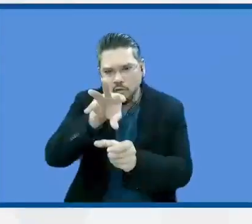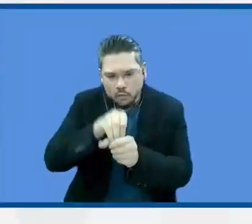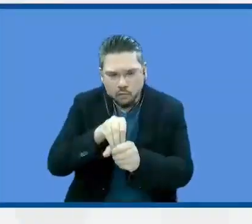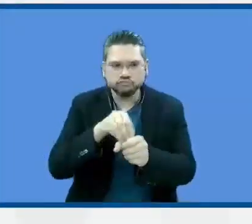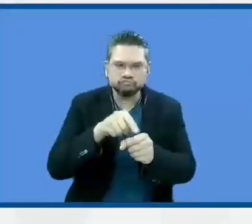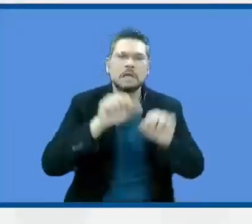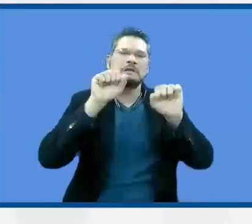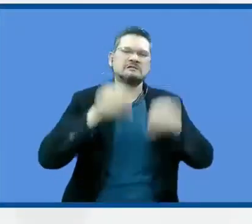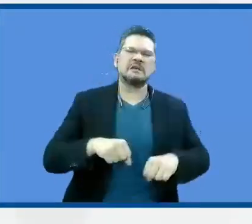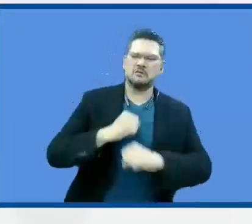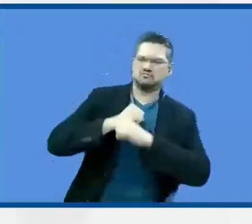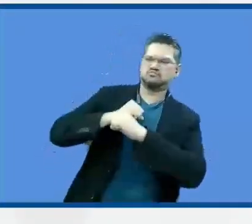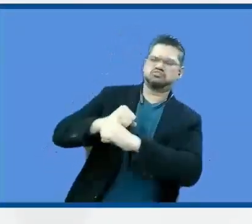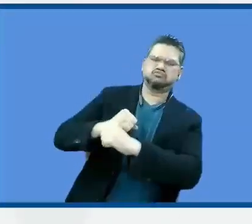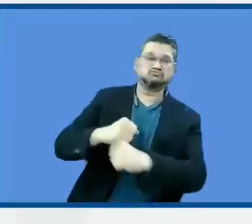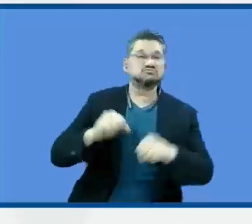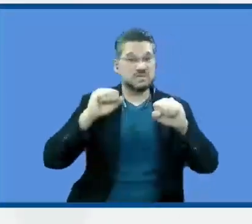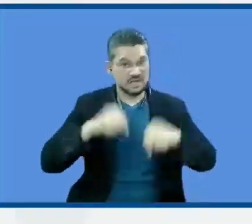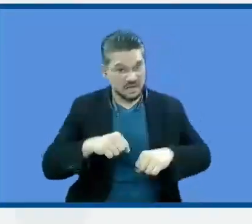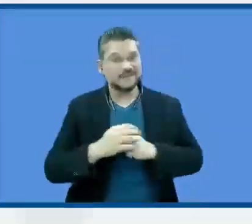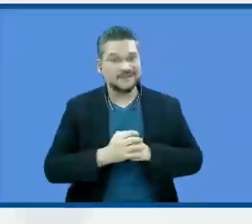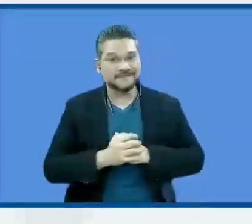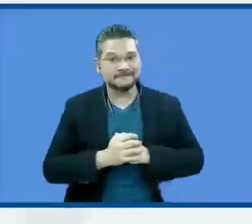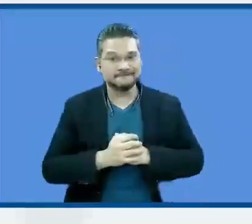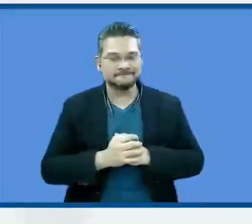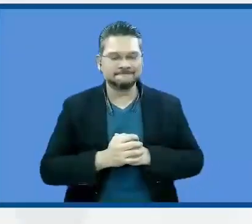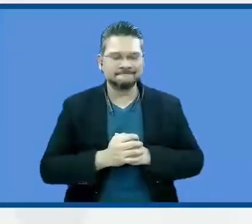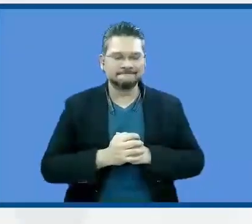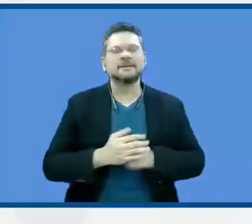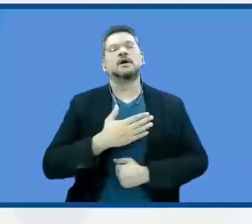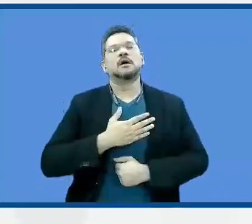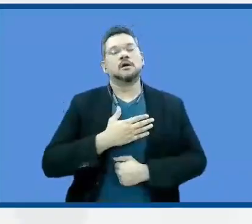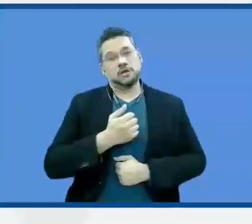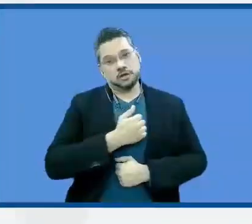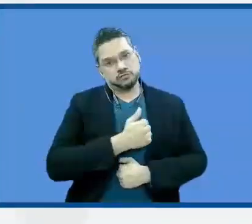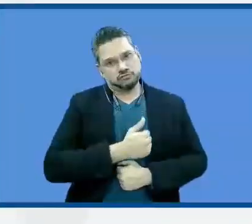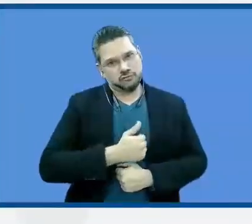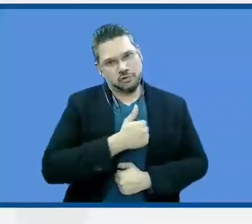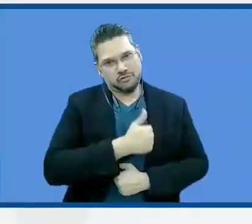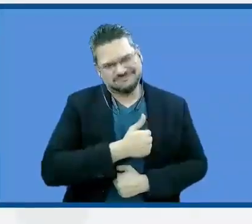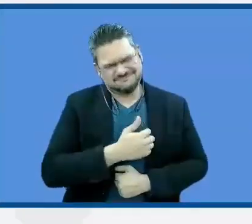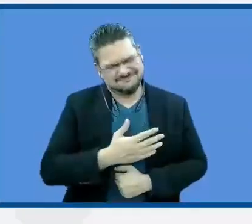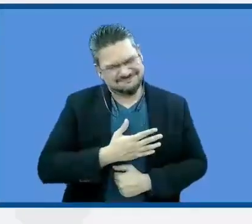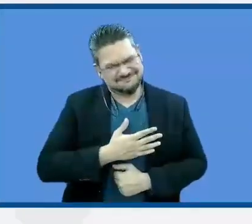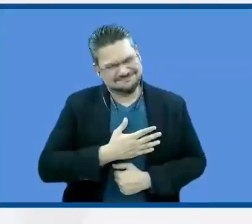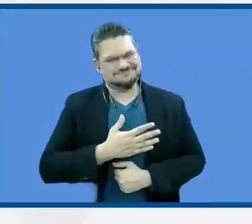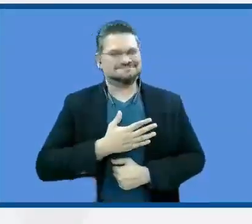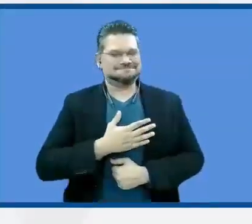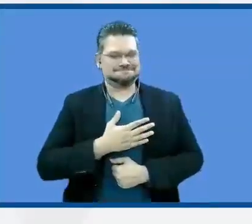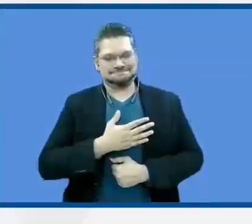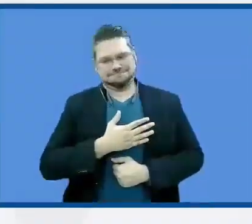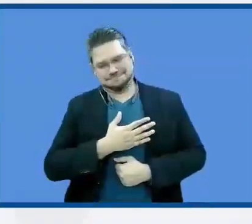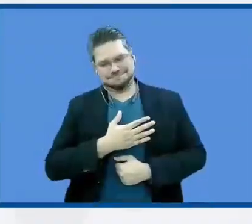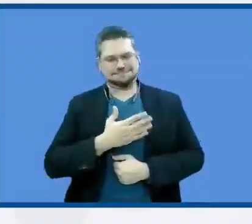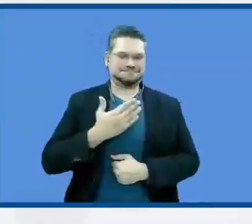And I can see, and my apologies, because I'm a good politician, so I